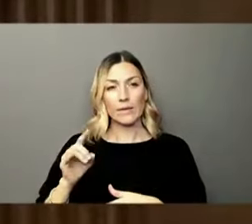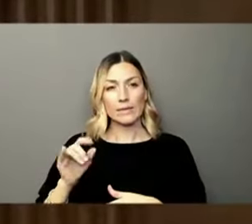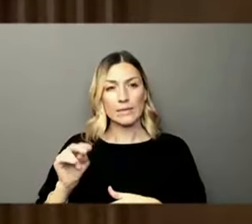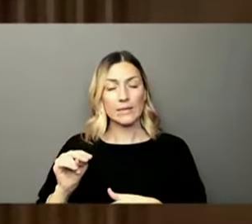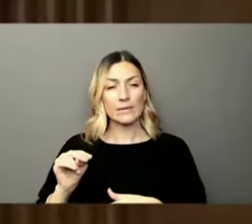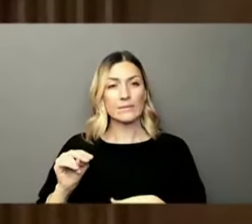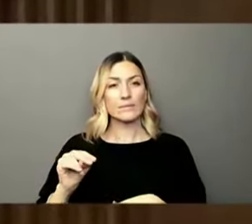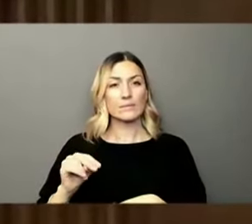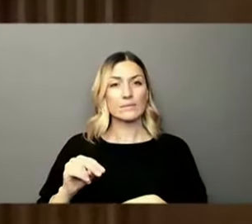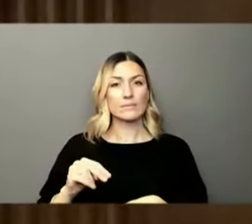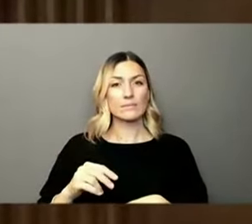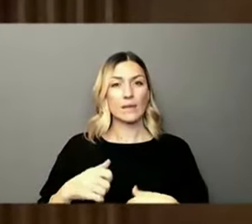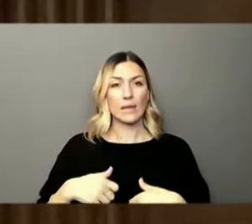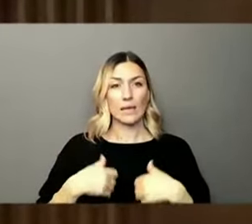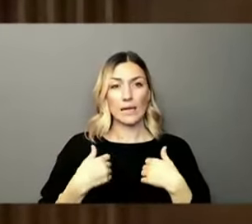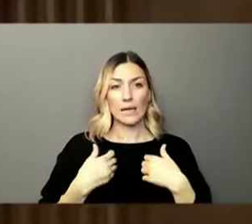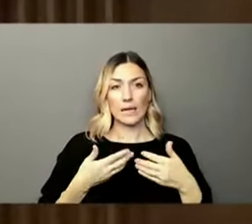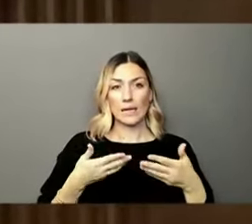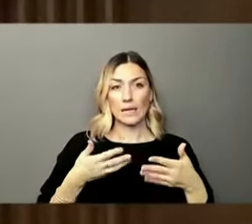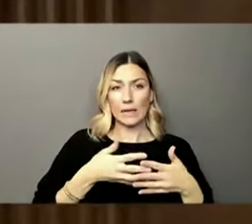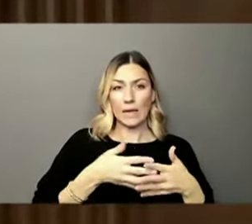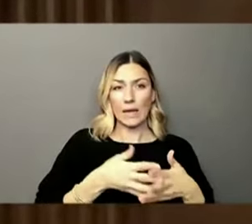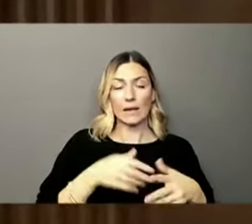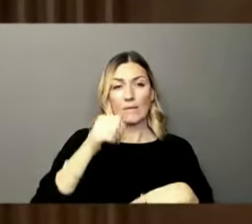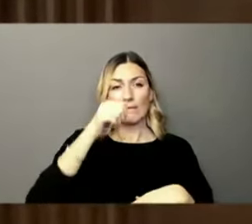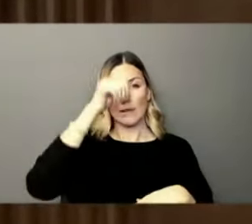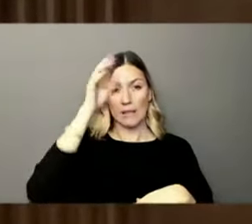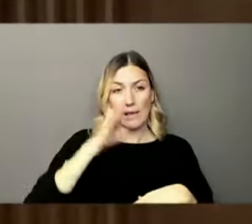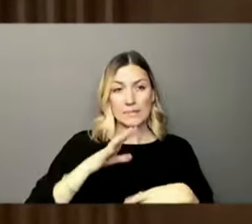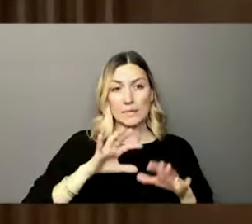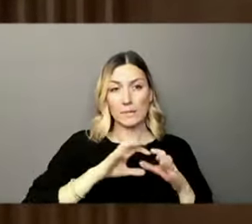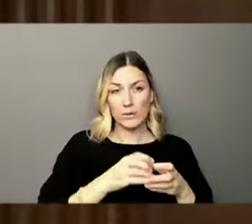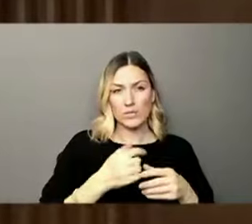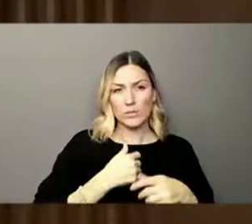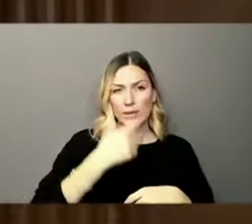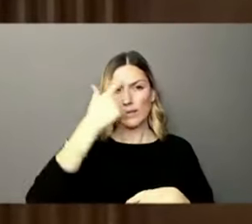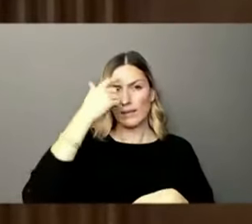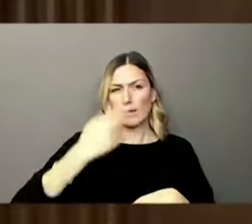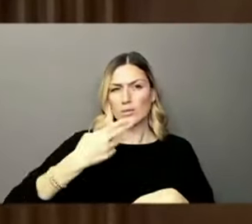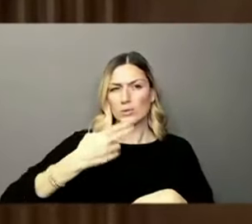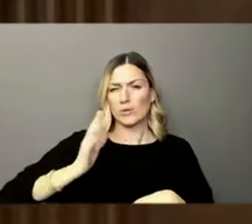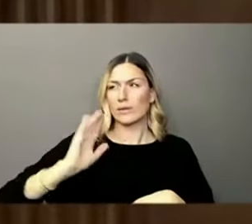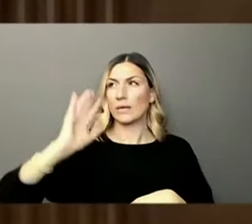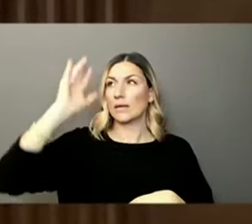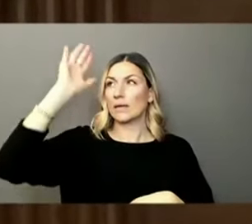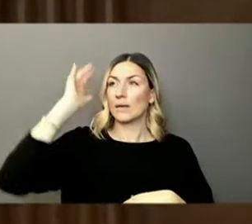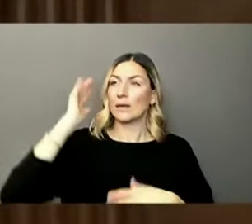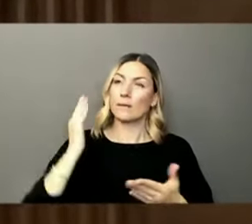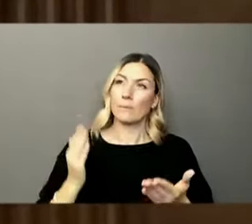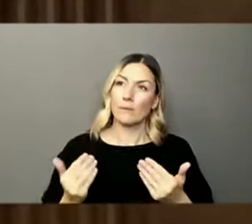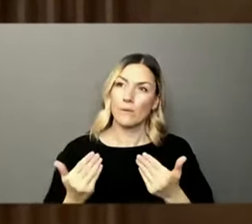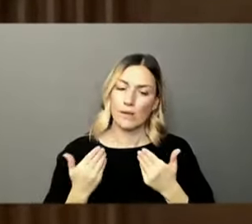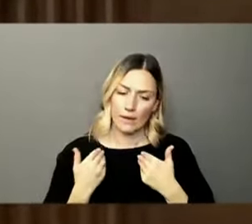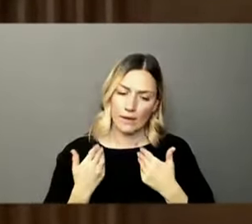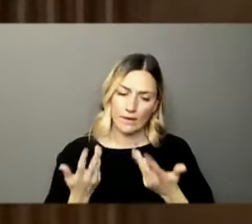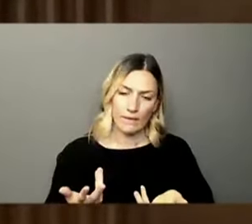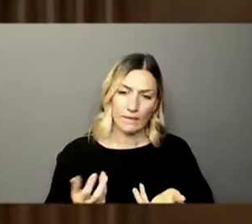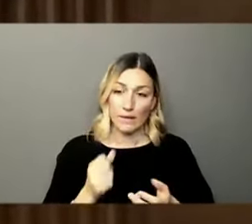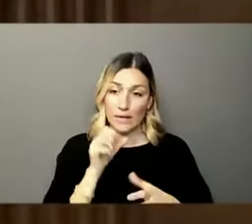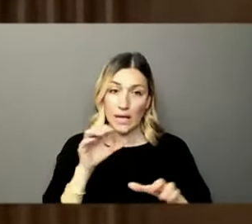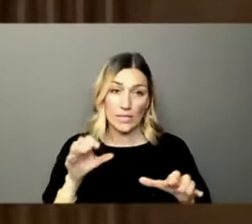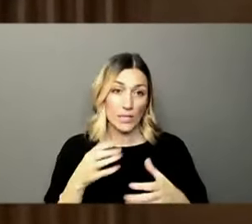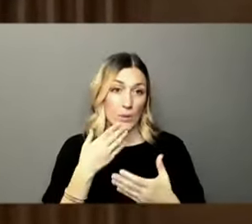Alaskan population. And I think historically maybe we have not done well